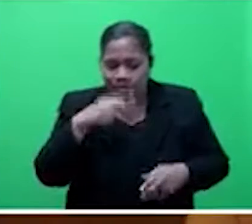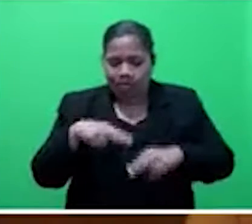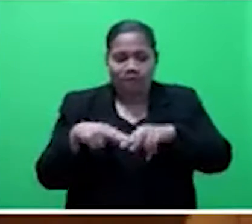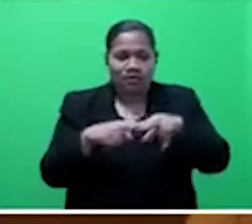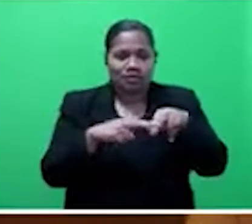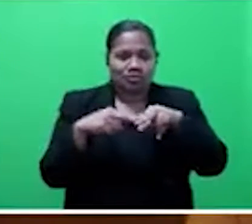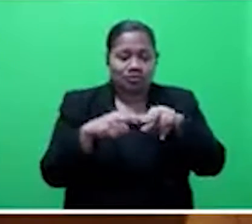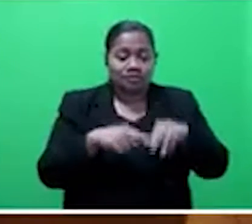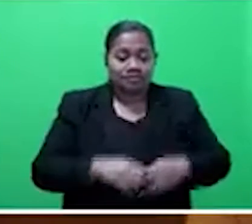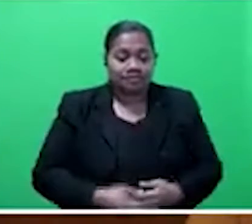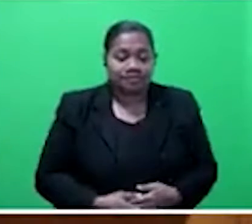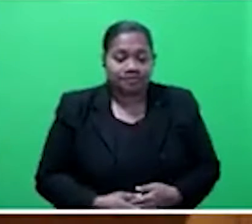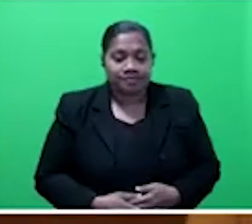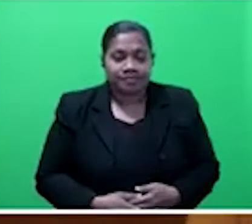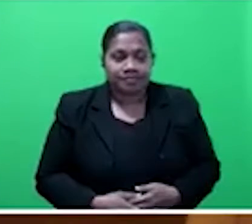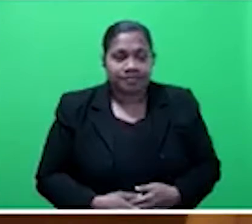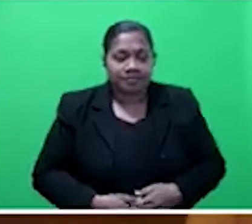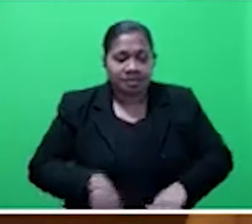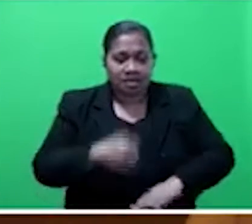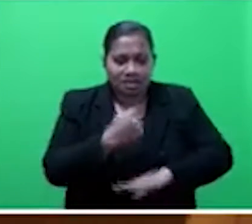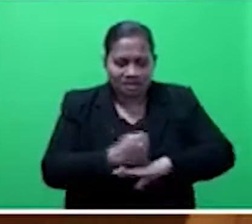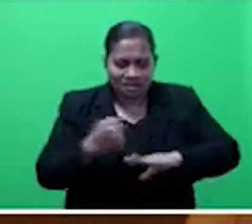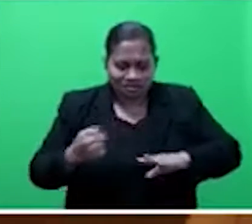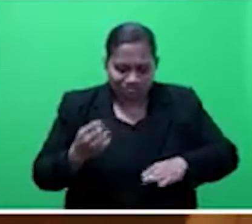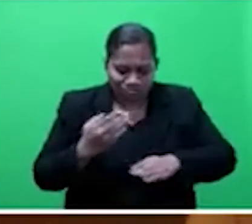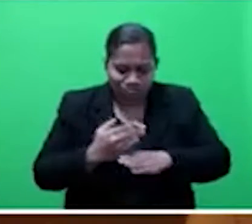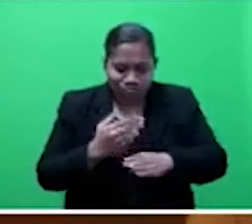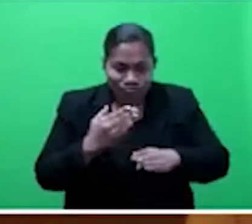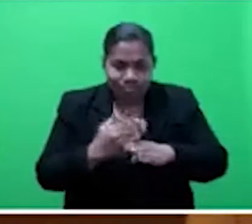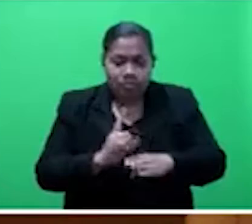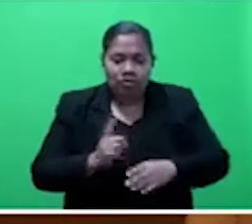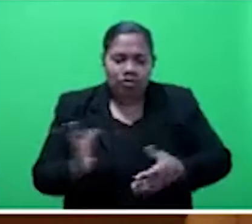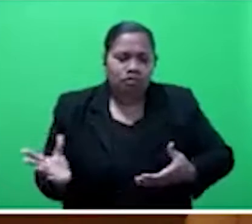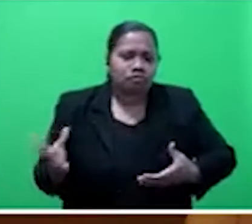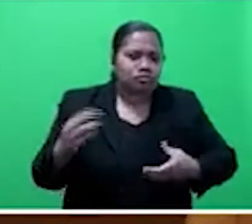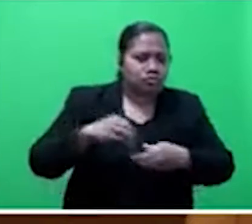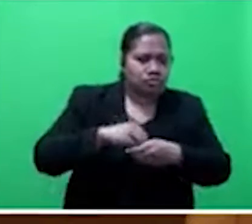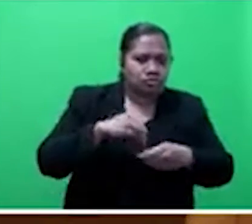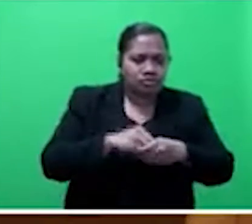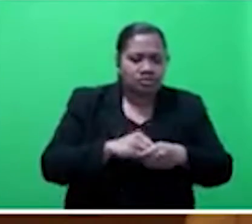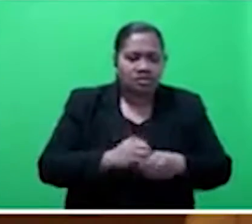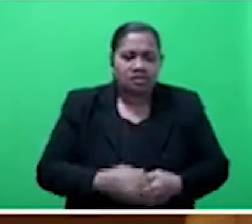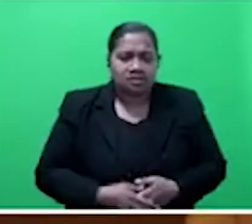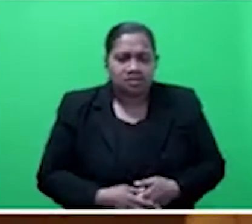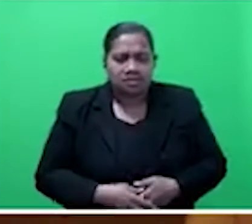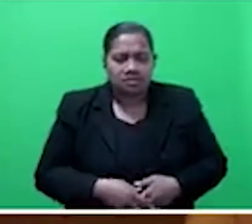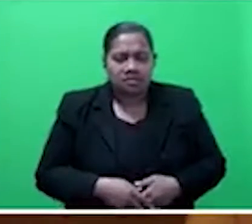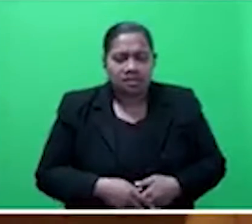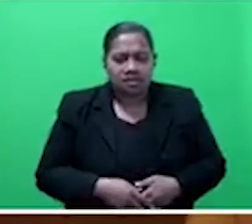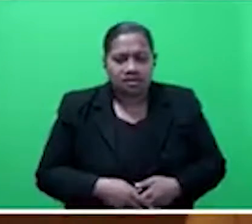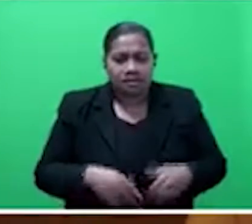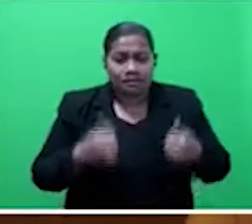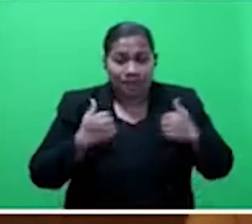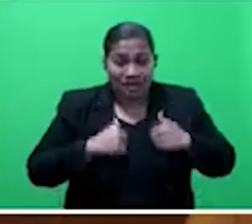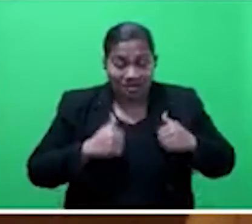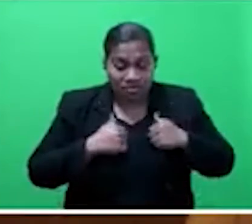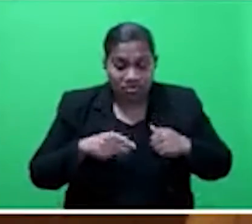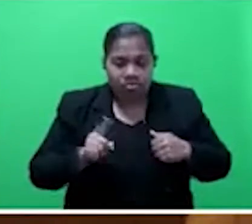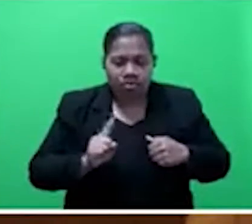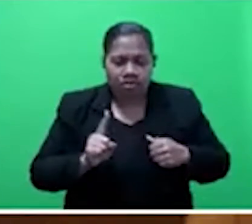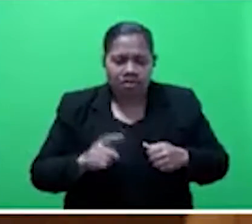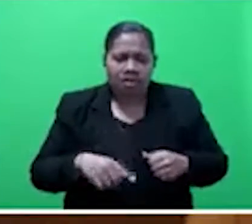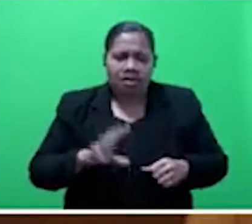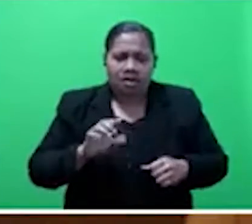government's innovation of engaging private general practitioners has greatly increased the accessibility of